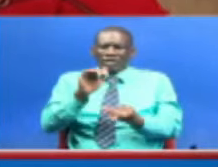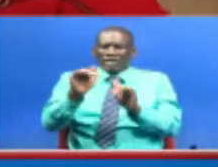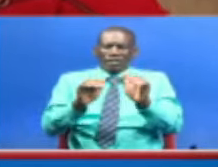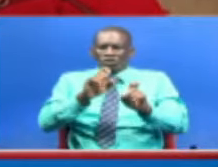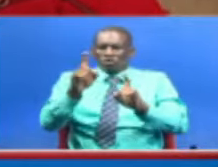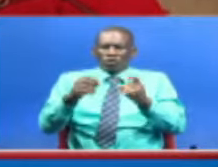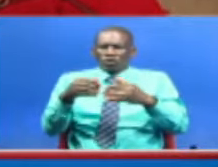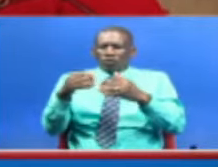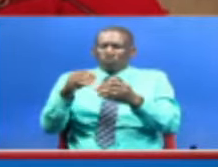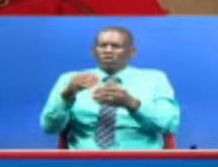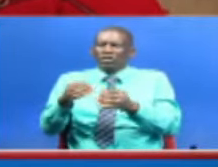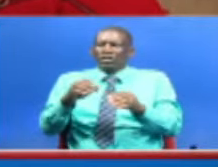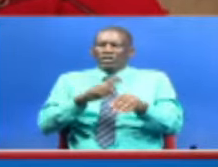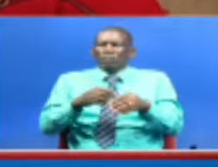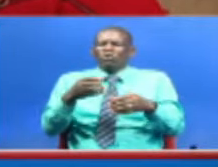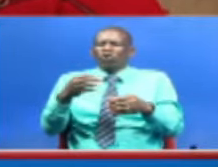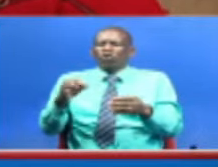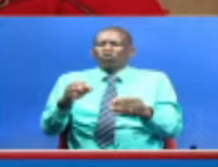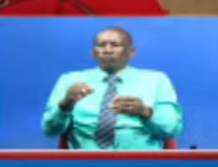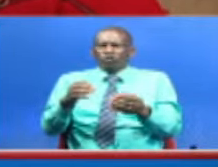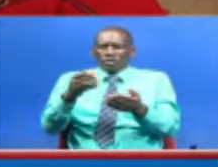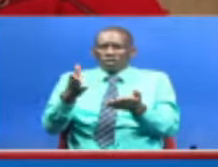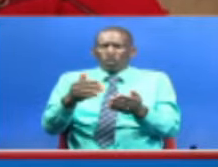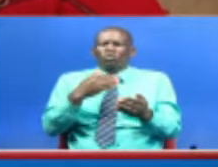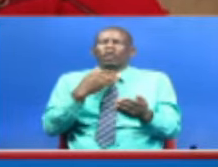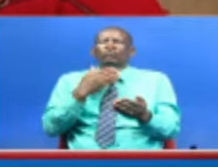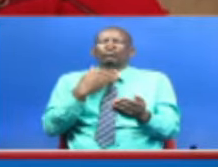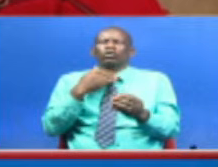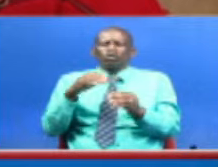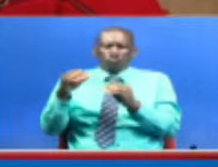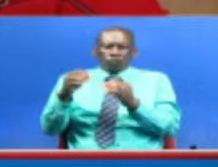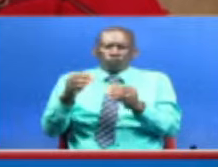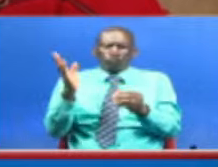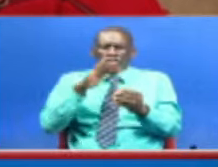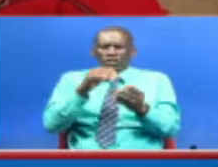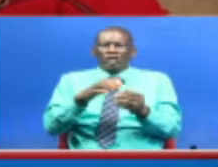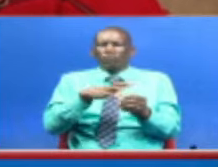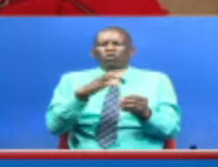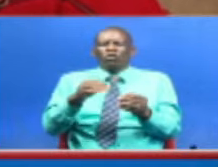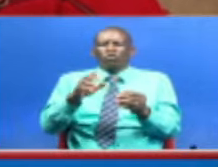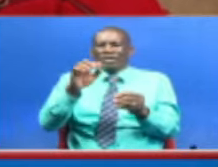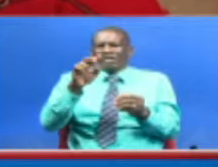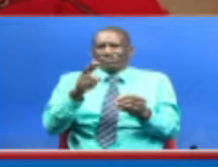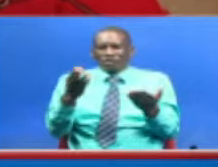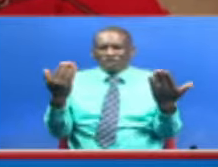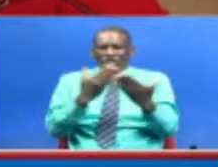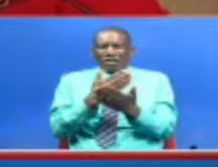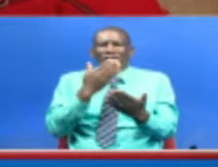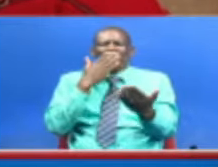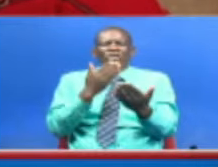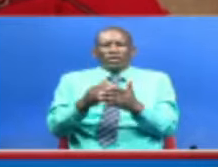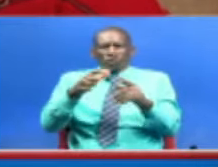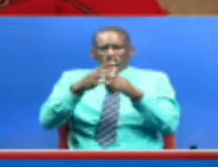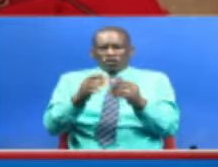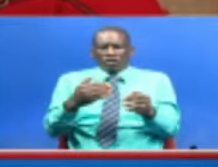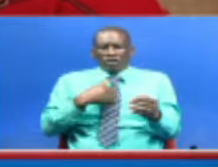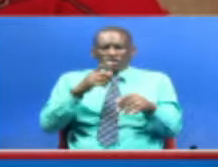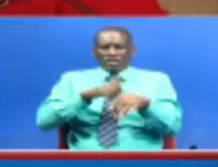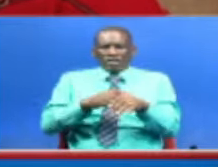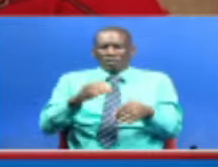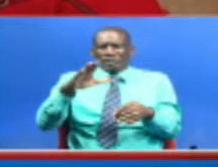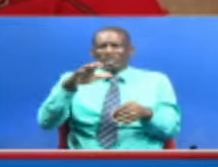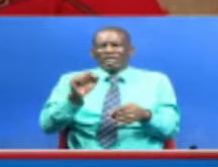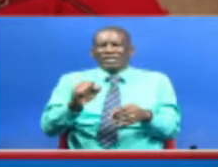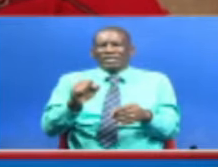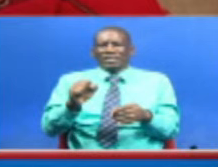air. But right now, we need to make room for NTV tonight. I'd like to thank Engineer Cyril for making time to be with us today, CS